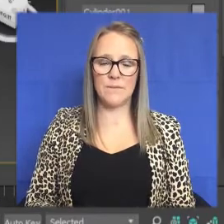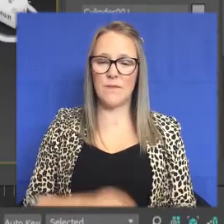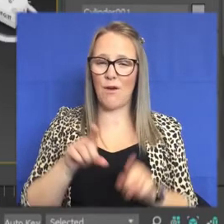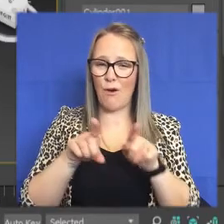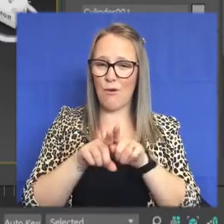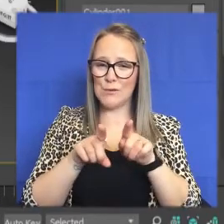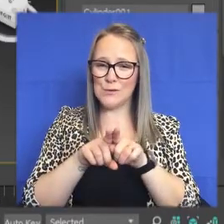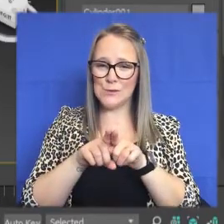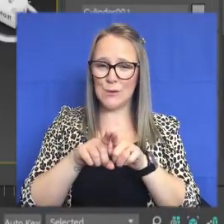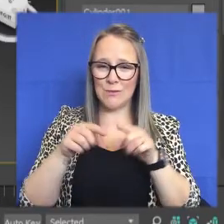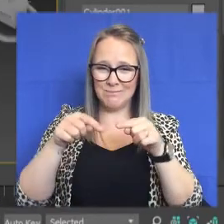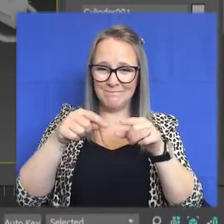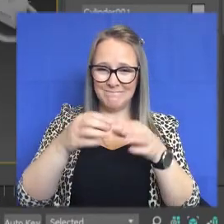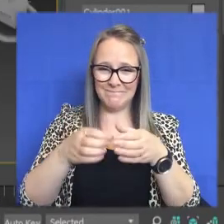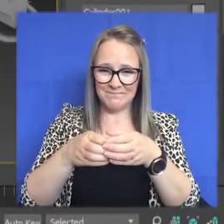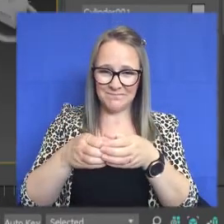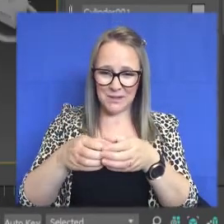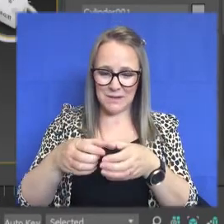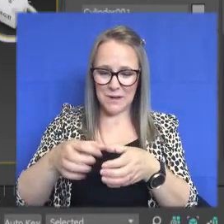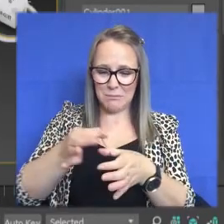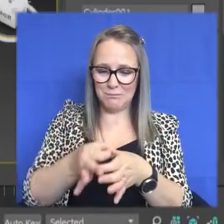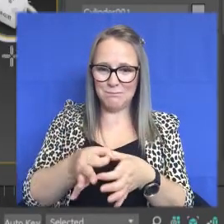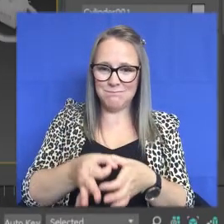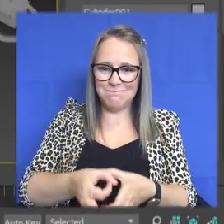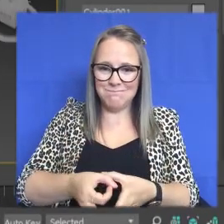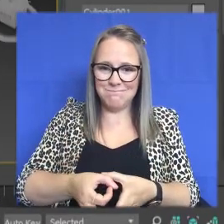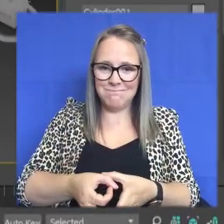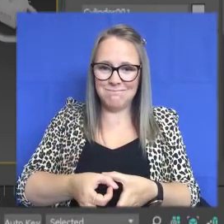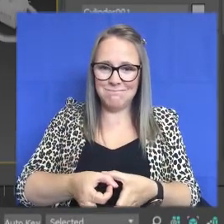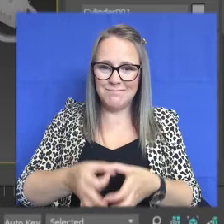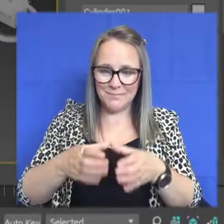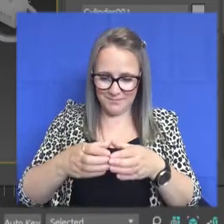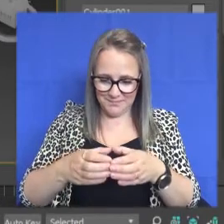We can go for the torus, left